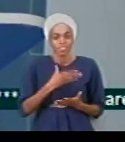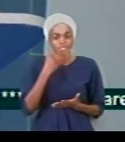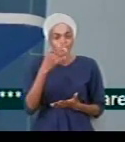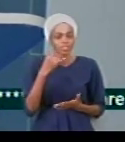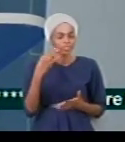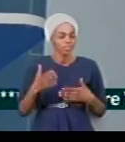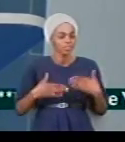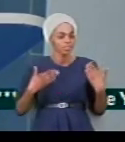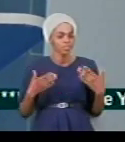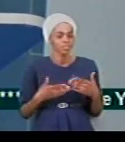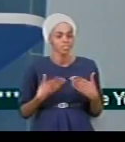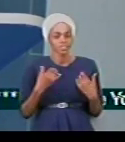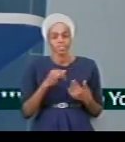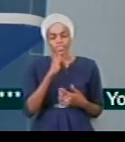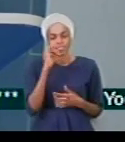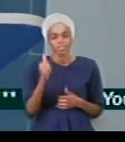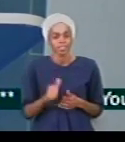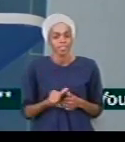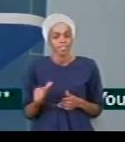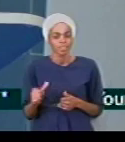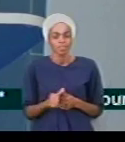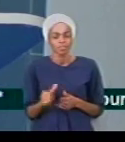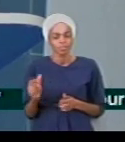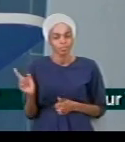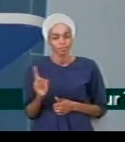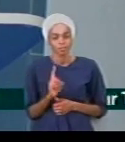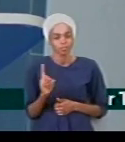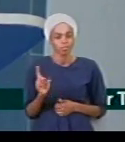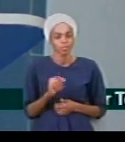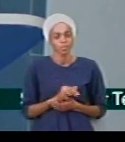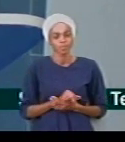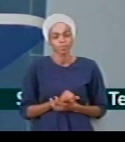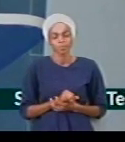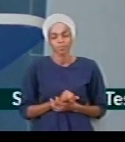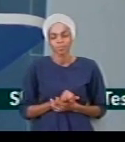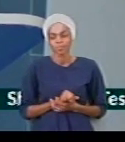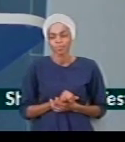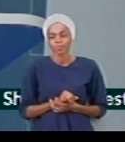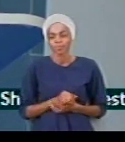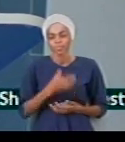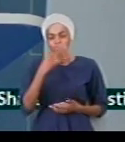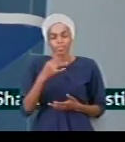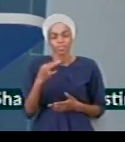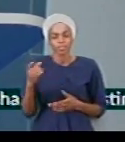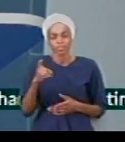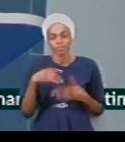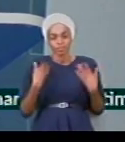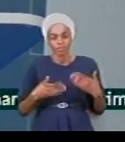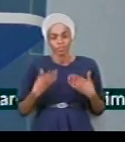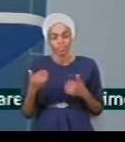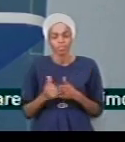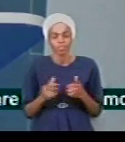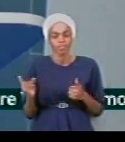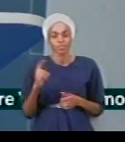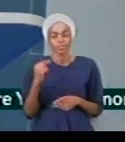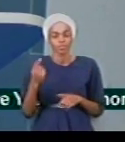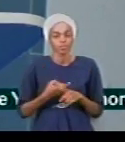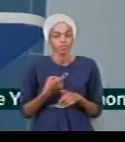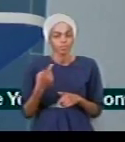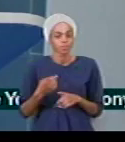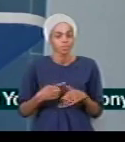Shout of joy everywhere. From the back, to the front, to the